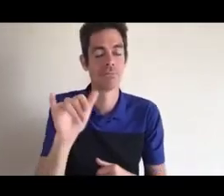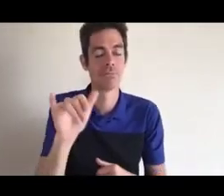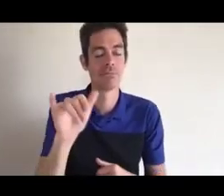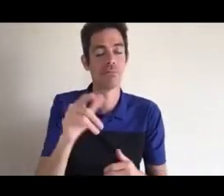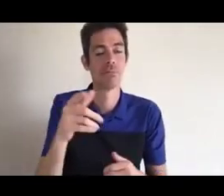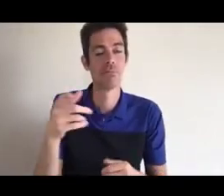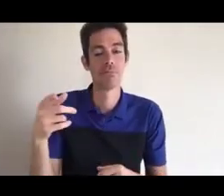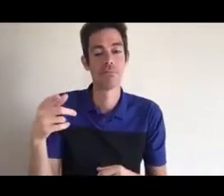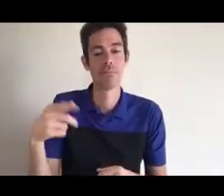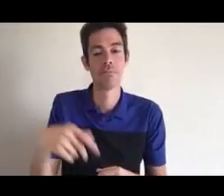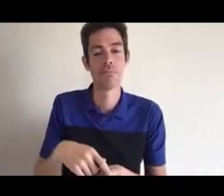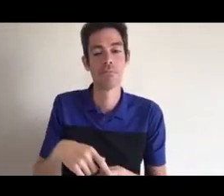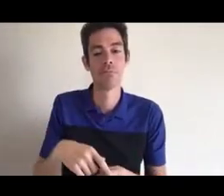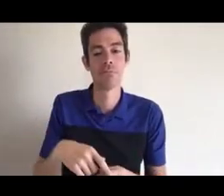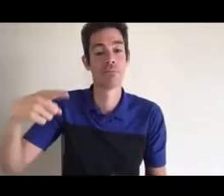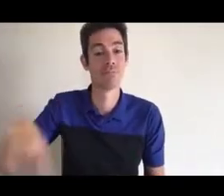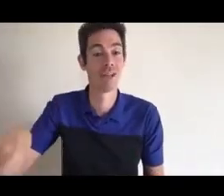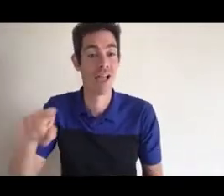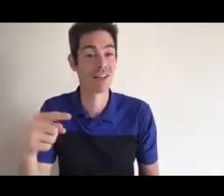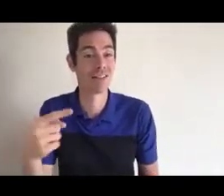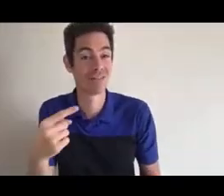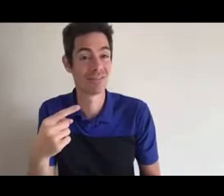the moment that you're capturing.